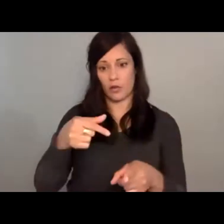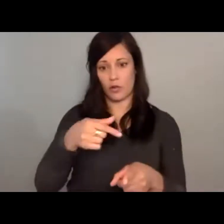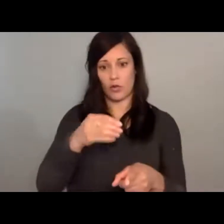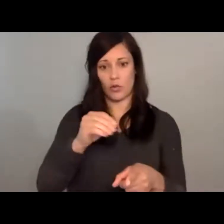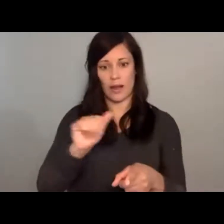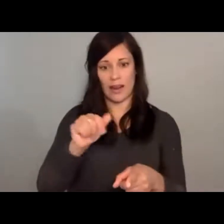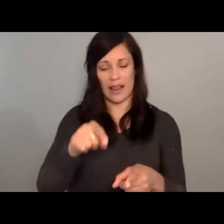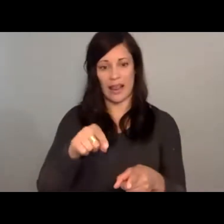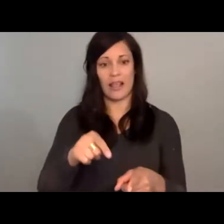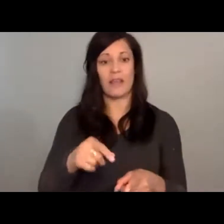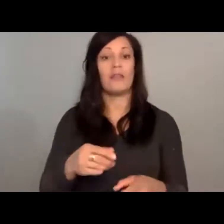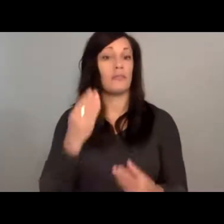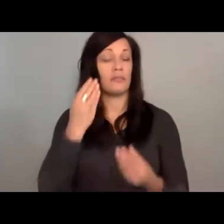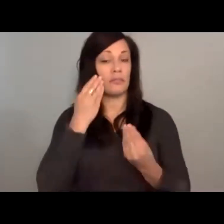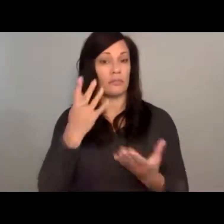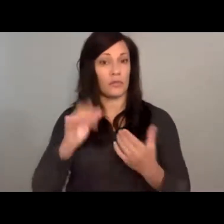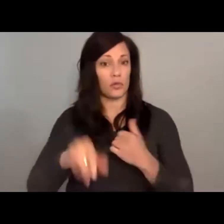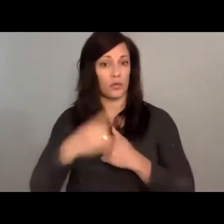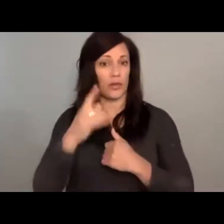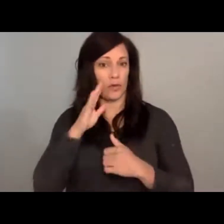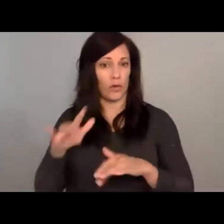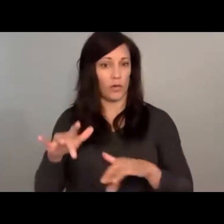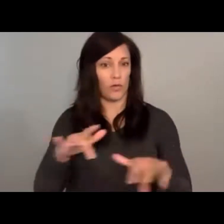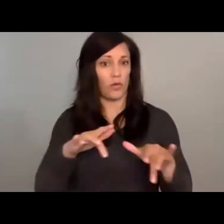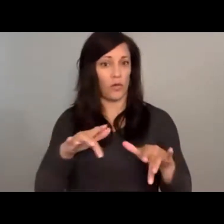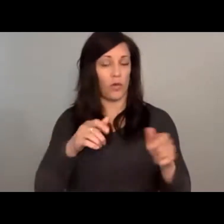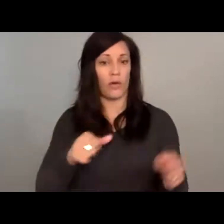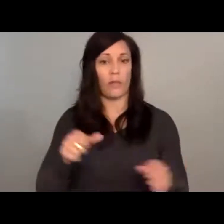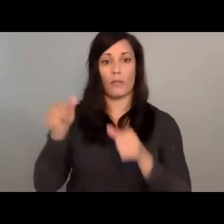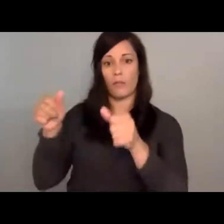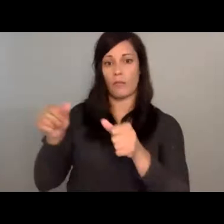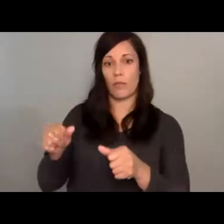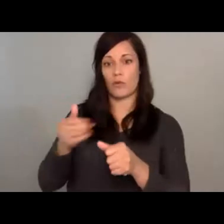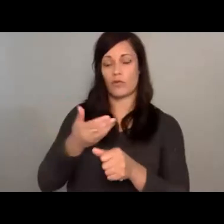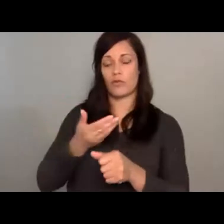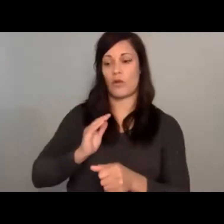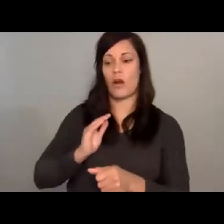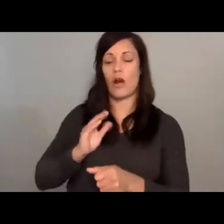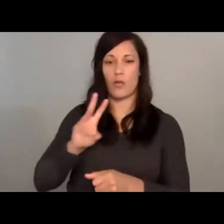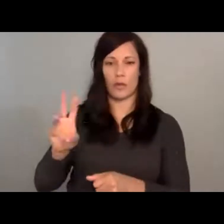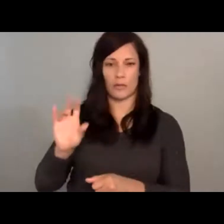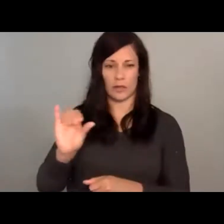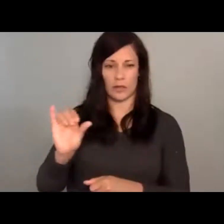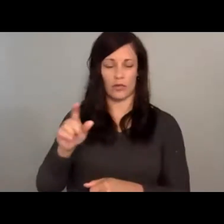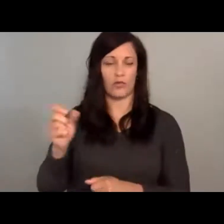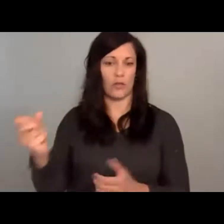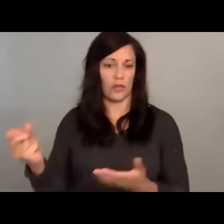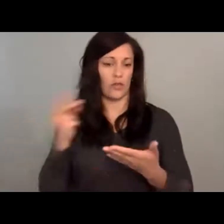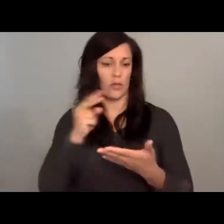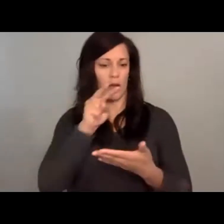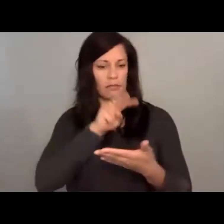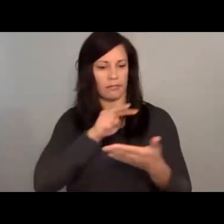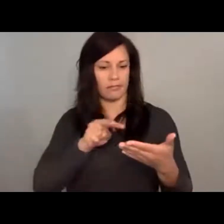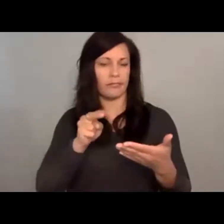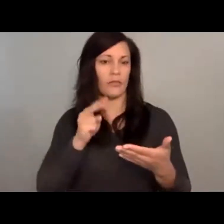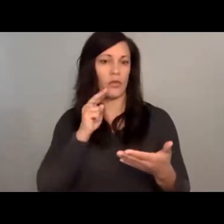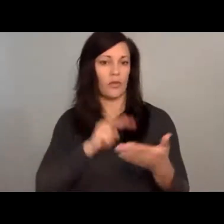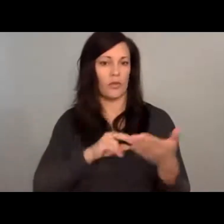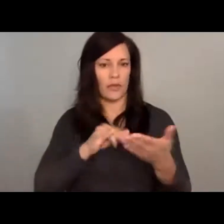Also know today's webinar will be recorded and posted to the ArtsFund website in the coming days, so you can always go back and revisit the